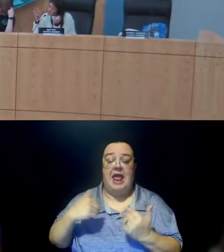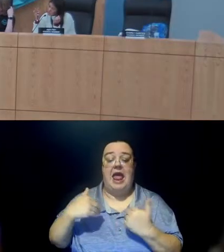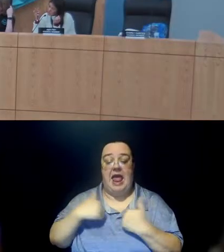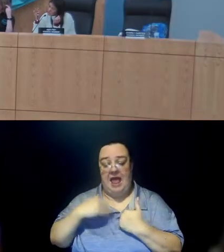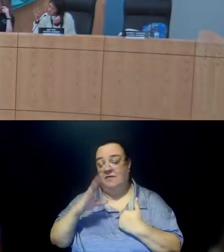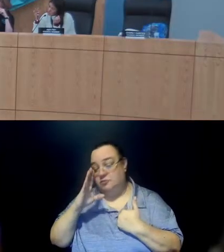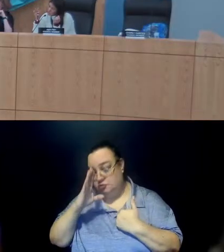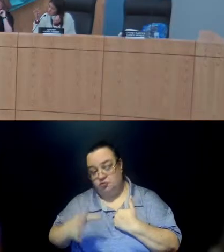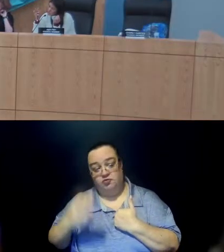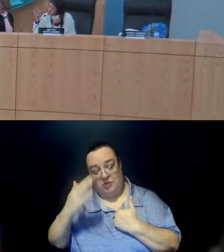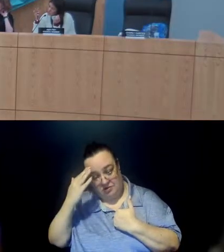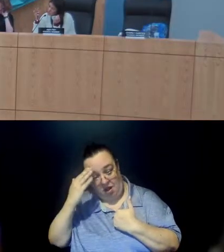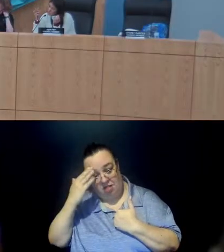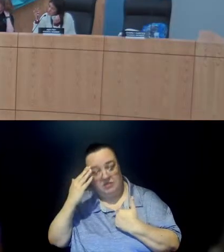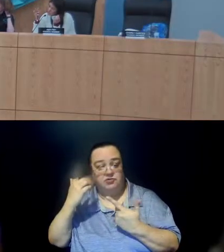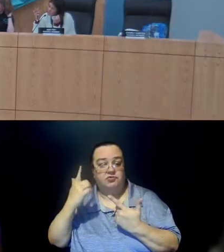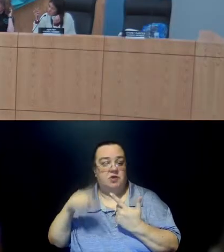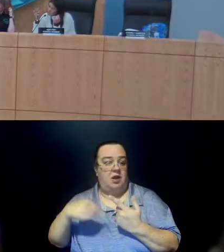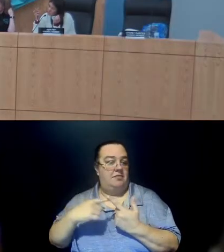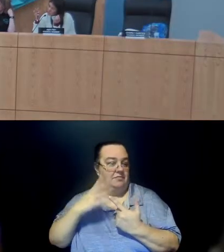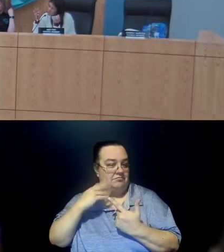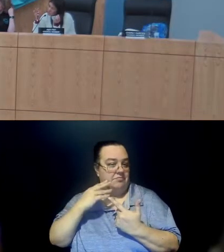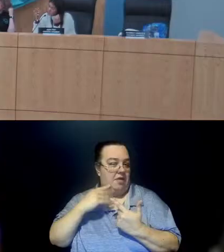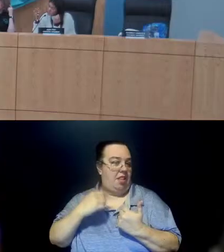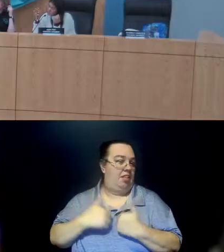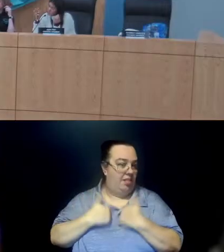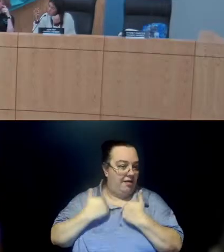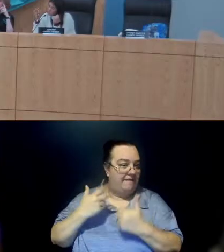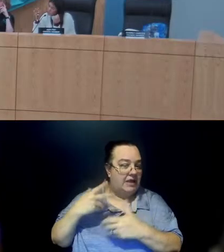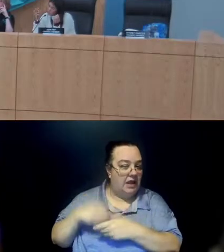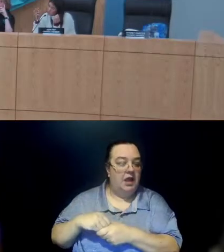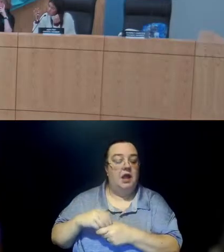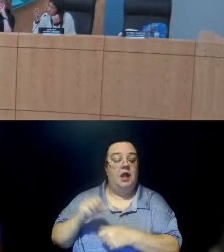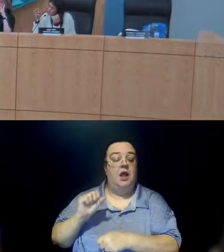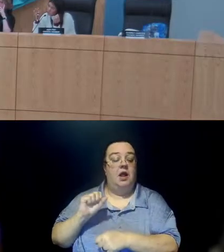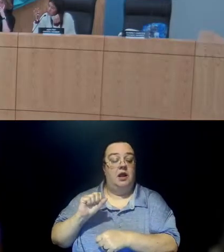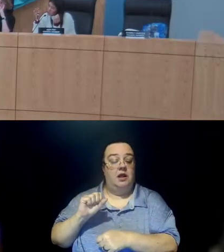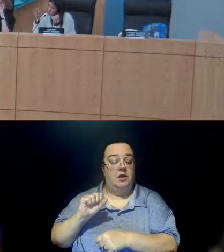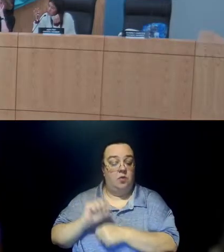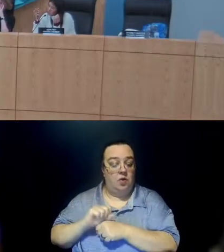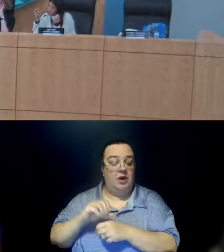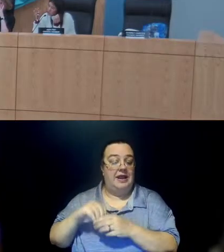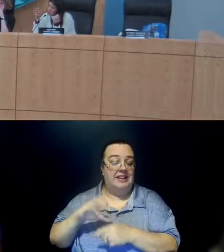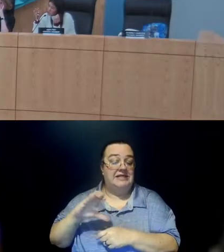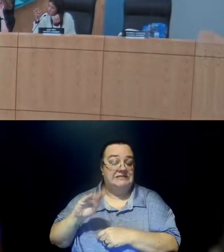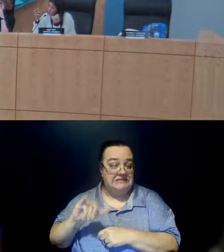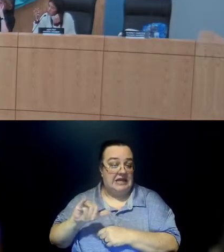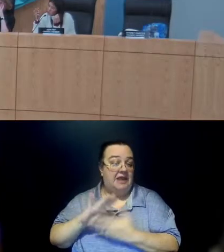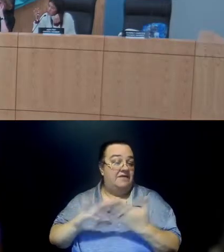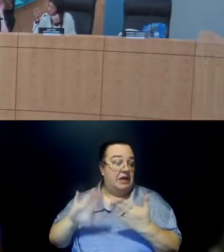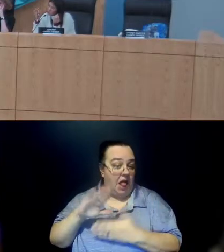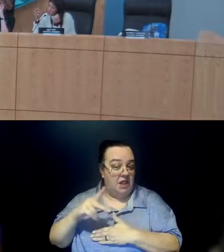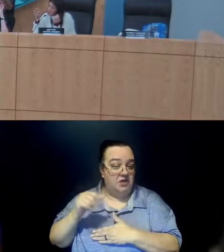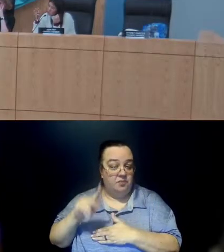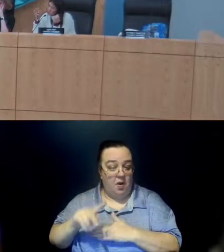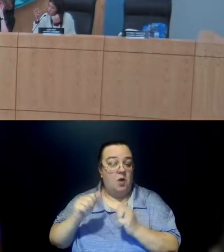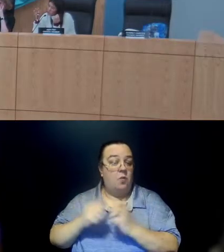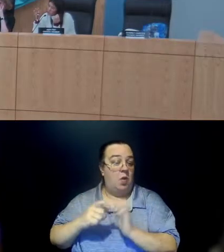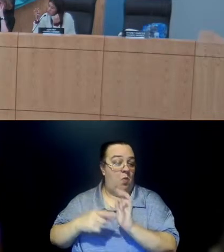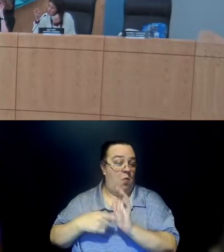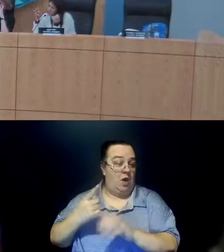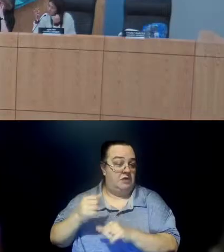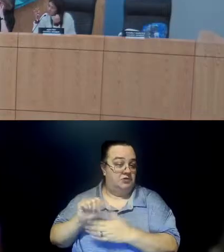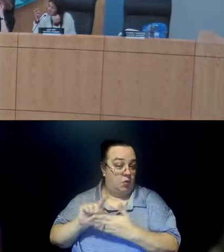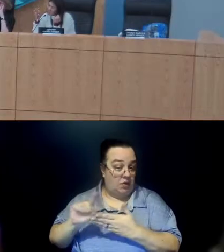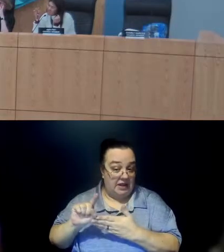living in and working with in the city of College Park with once a week. They made the decision. There's still a few